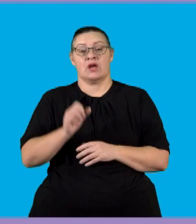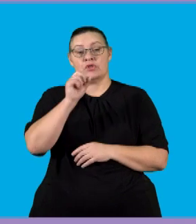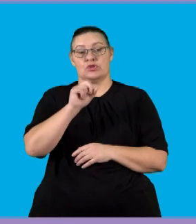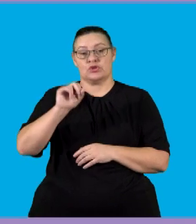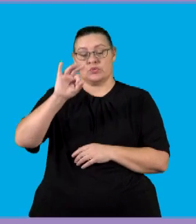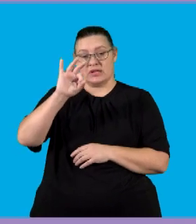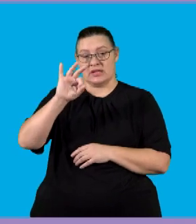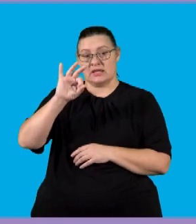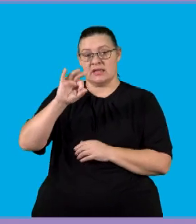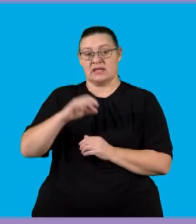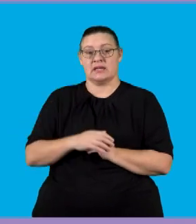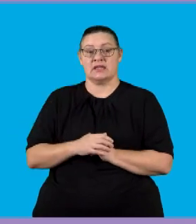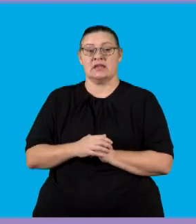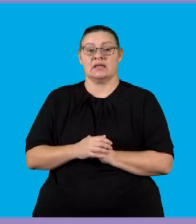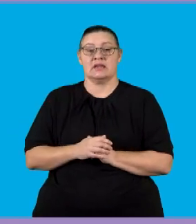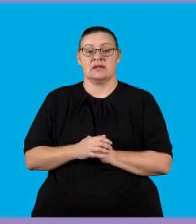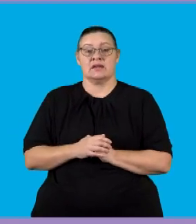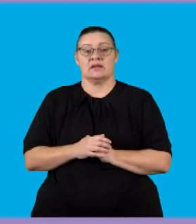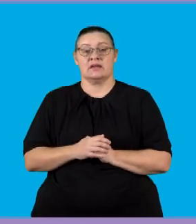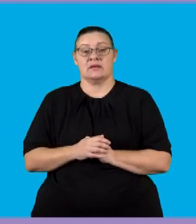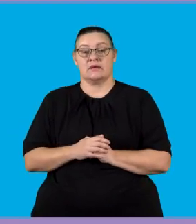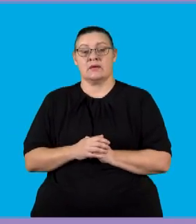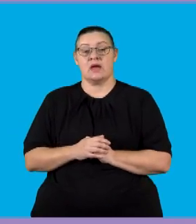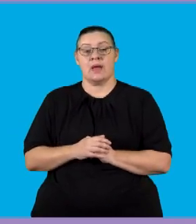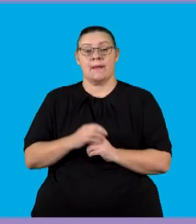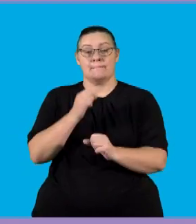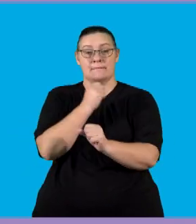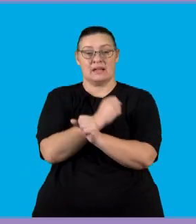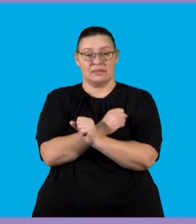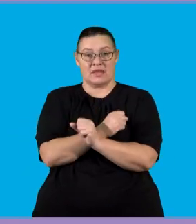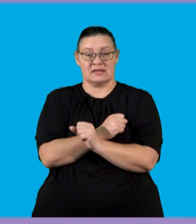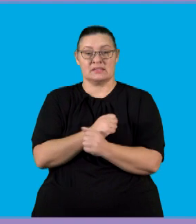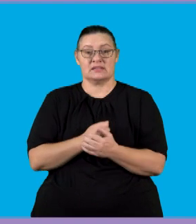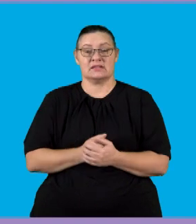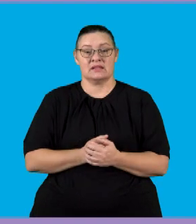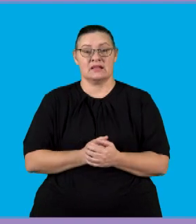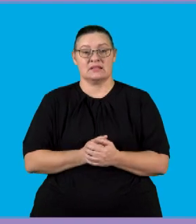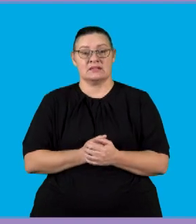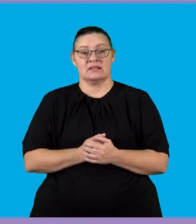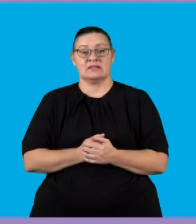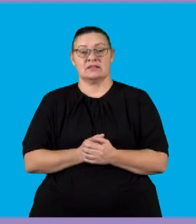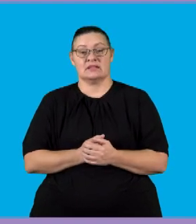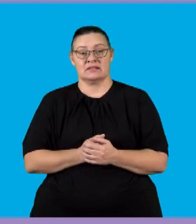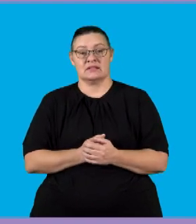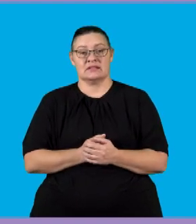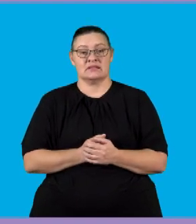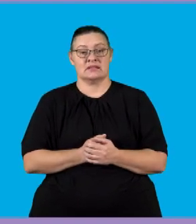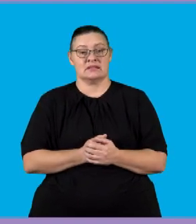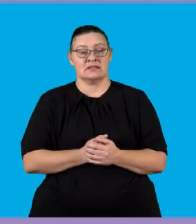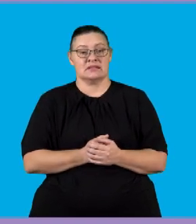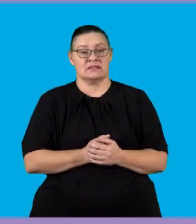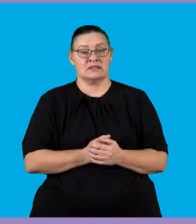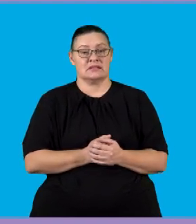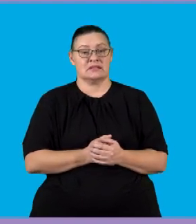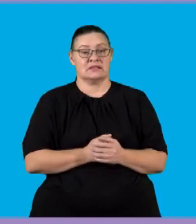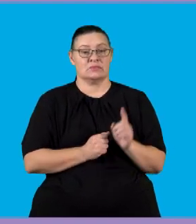exponent 3 multiplied by a negative 12 exponent 2. Because the base is the same, we can go